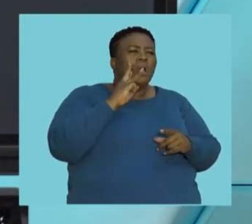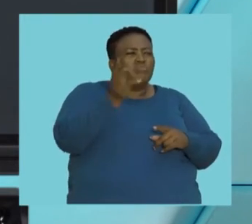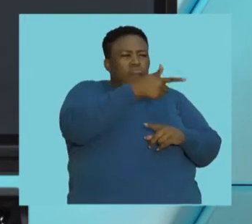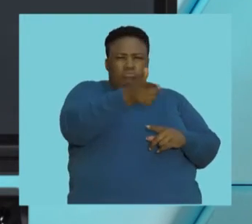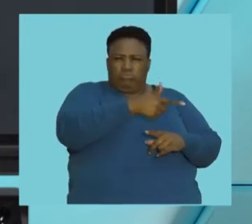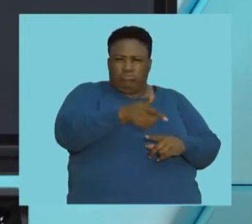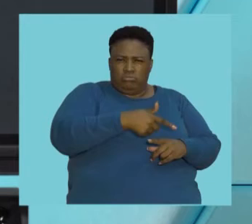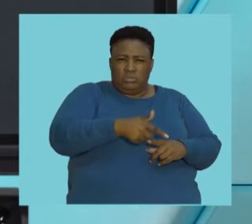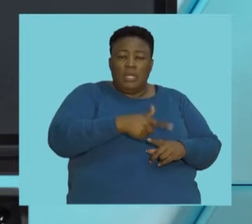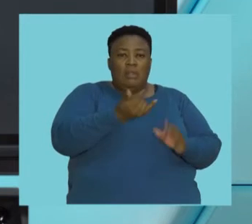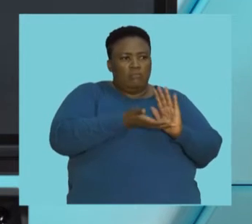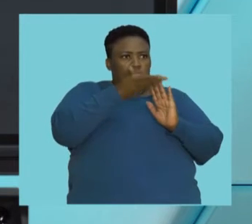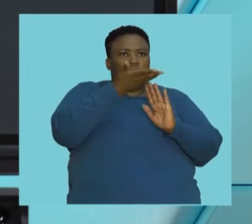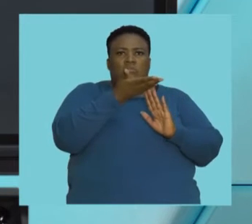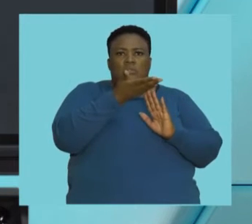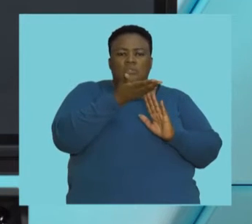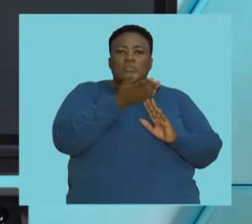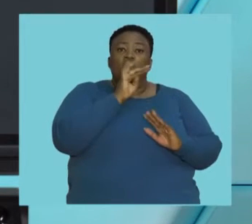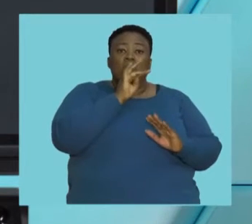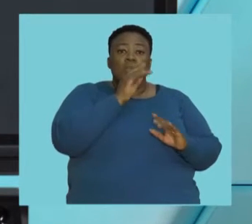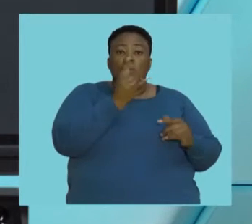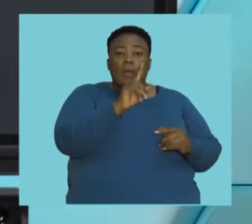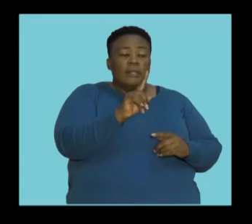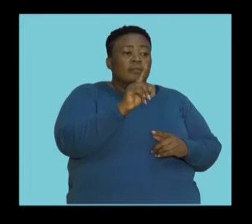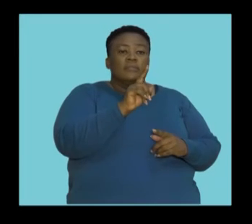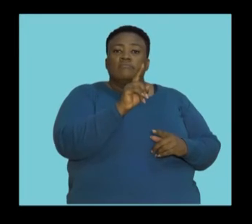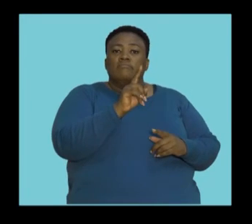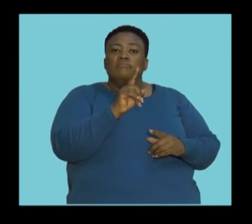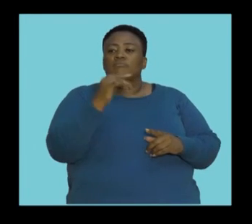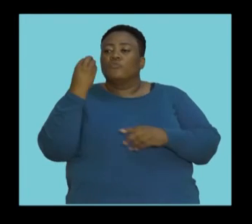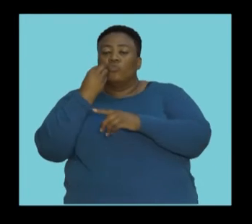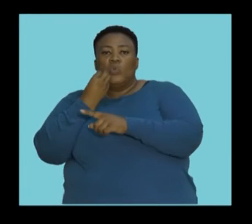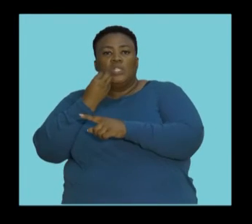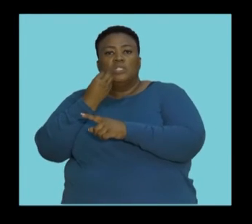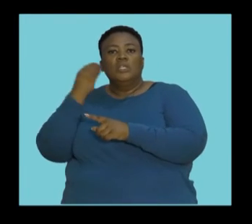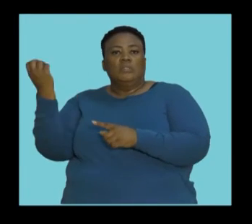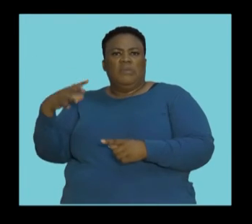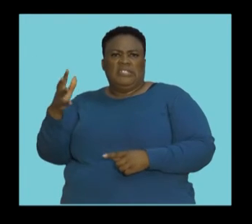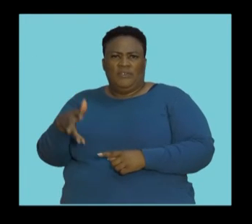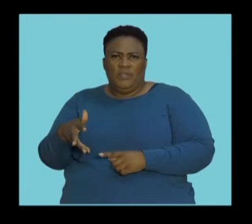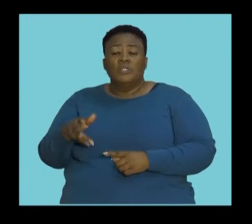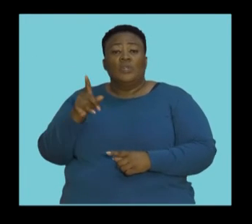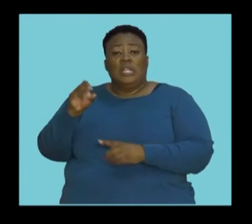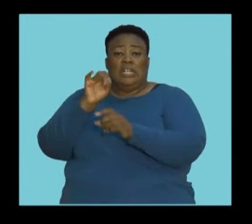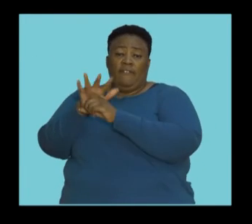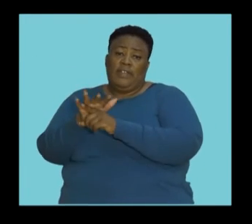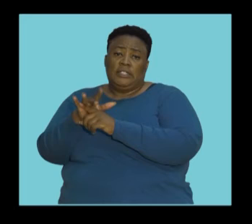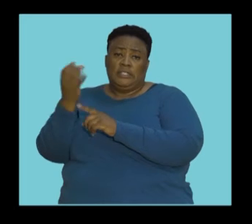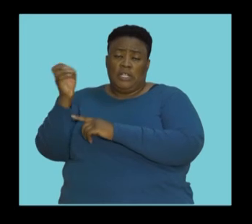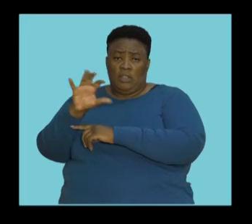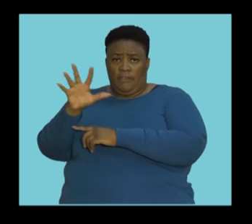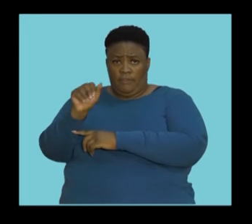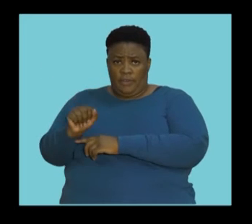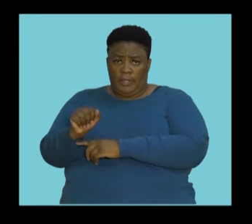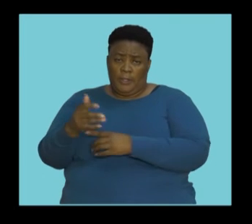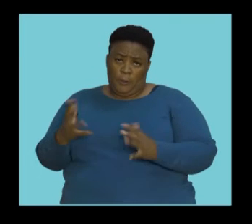Again, that has a significant impact on security of food. So this has been a long threat to South Africa's agricultural industry and